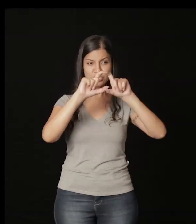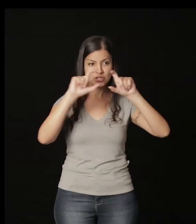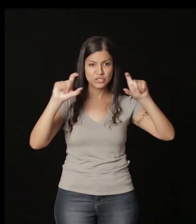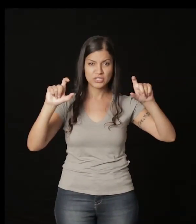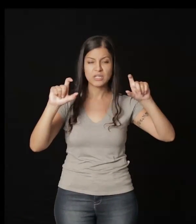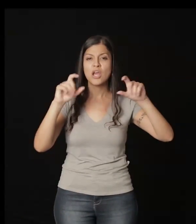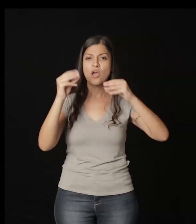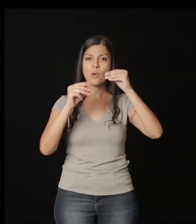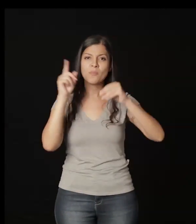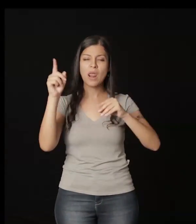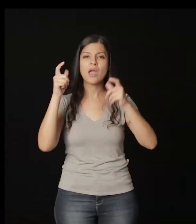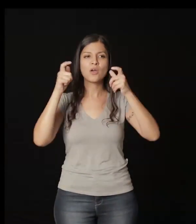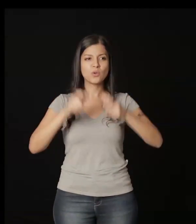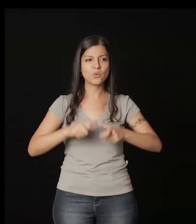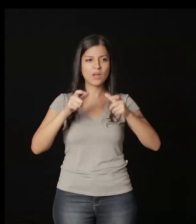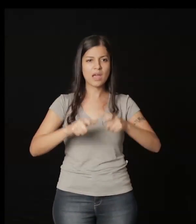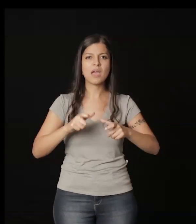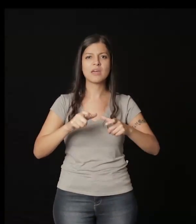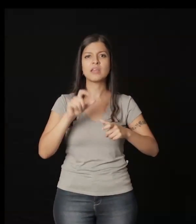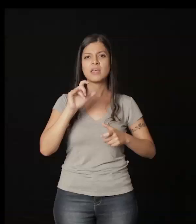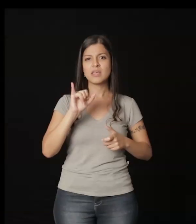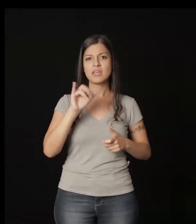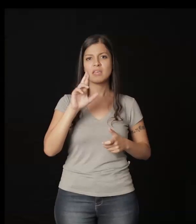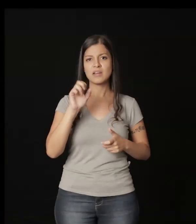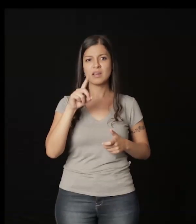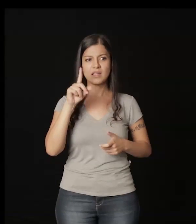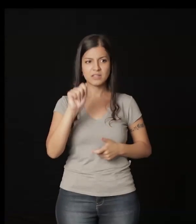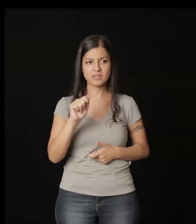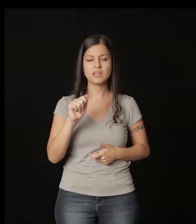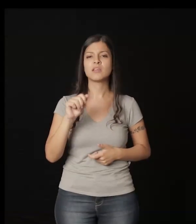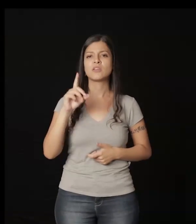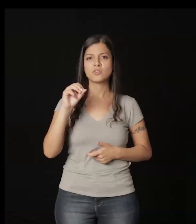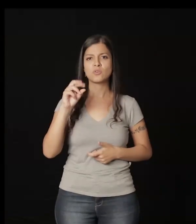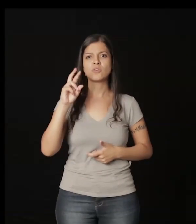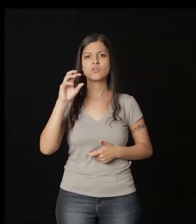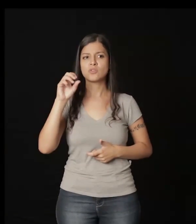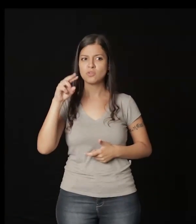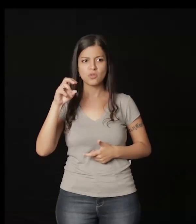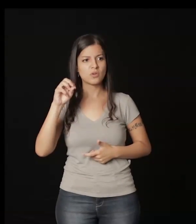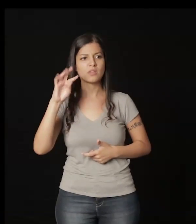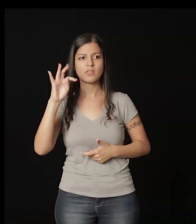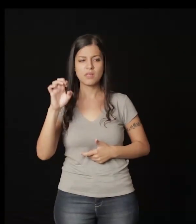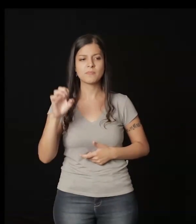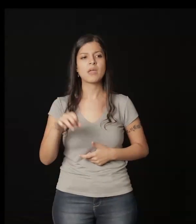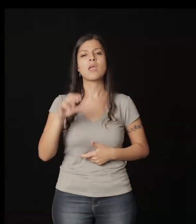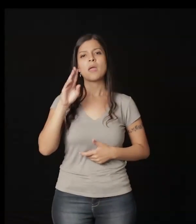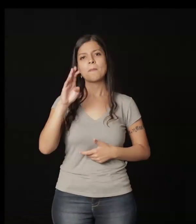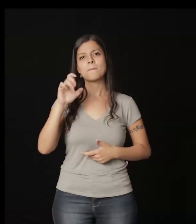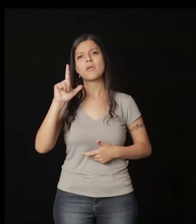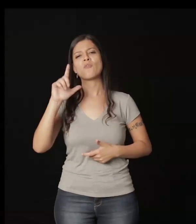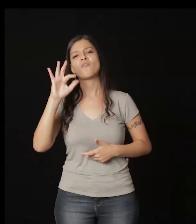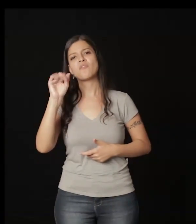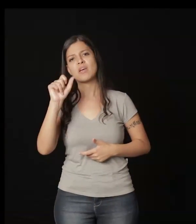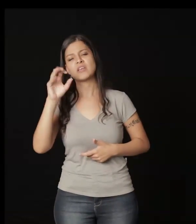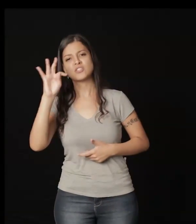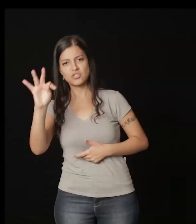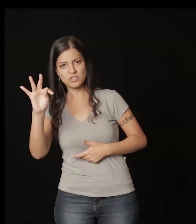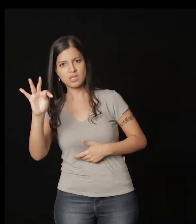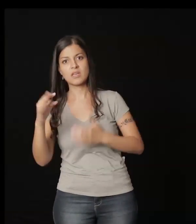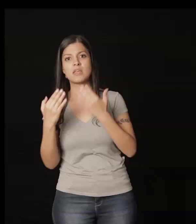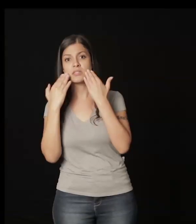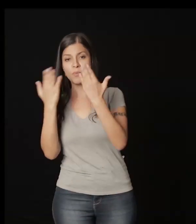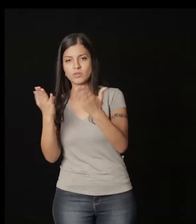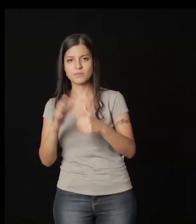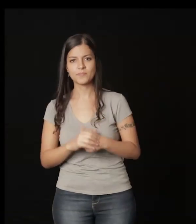a contact strip from an archive in Northern Ireland called Belfast Exposed. And this is one of hundreds